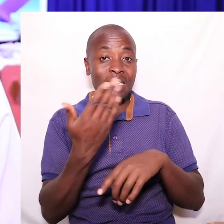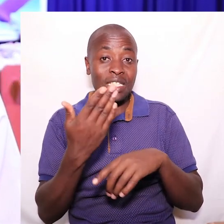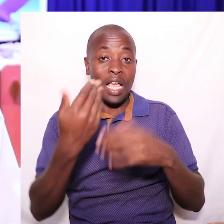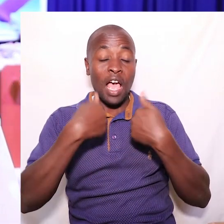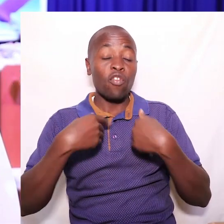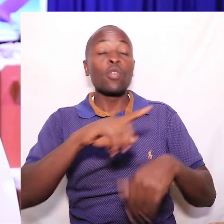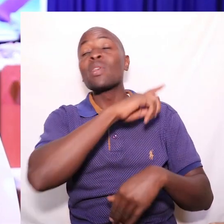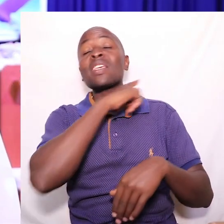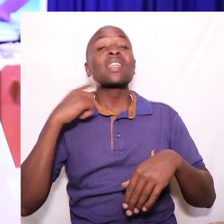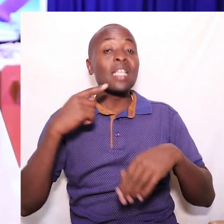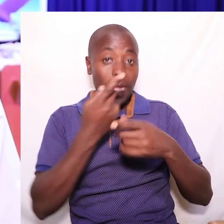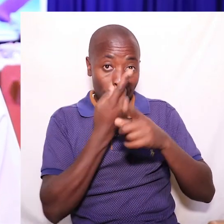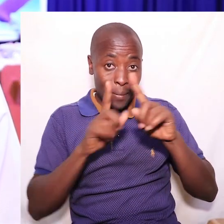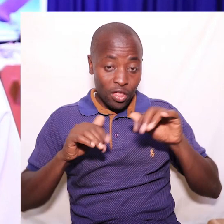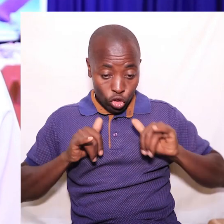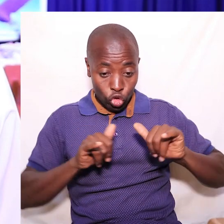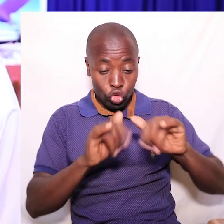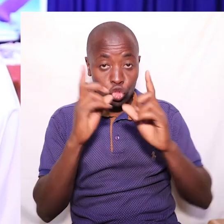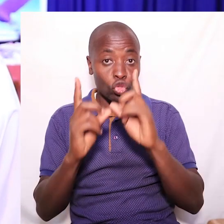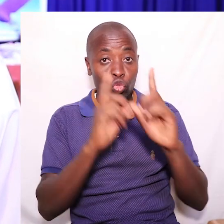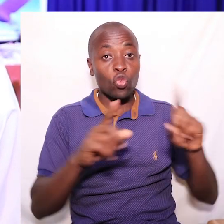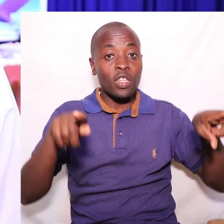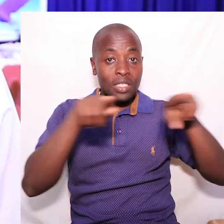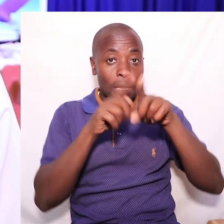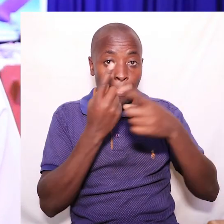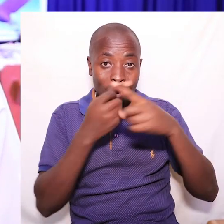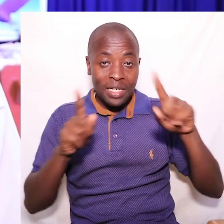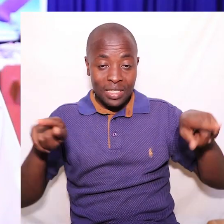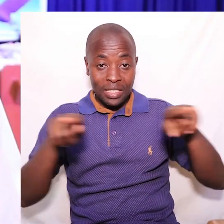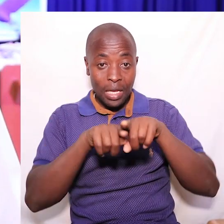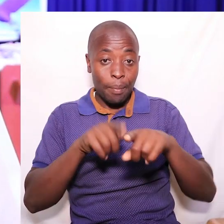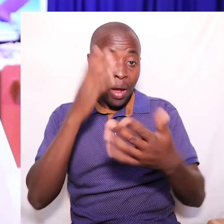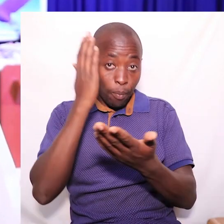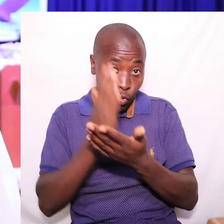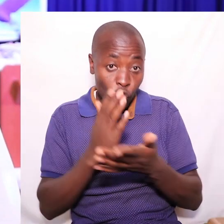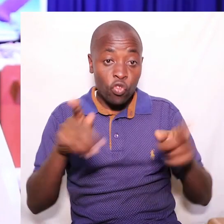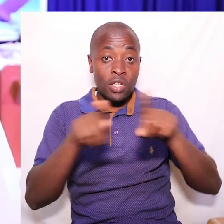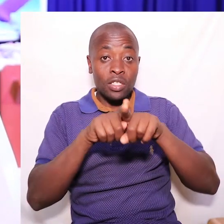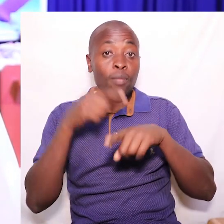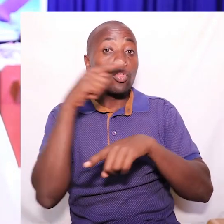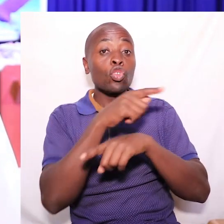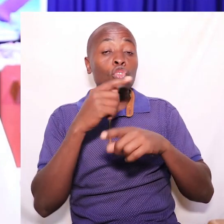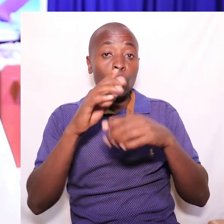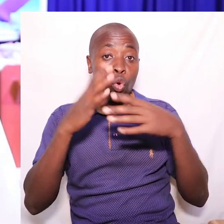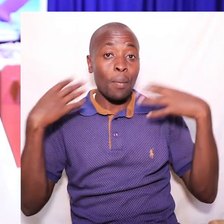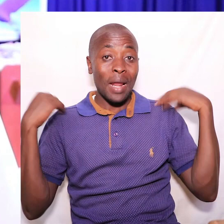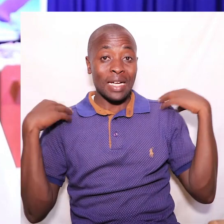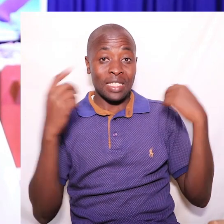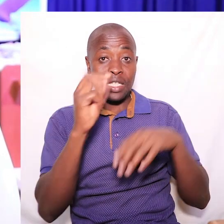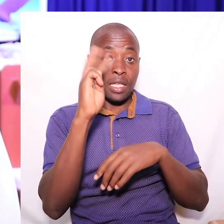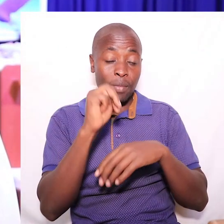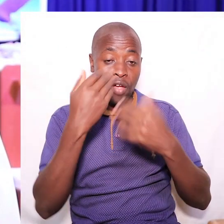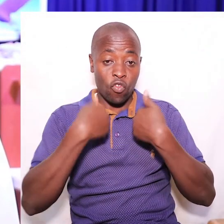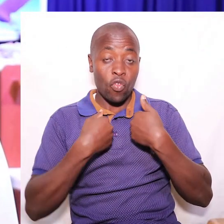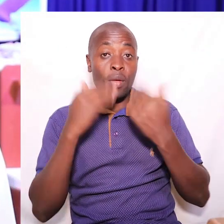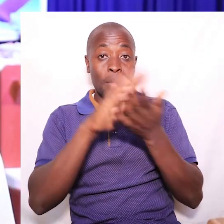only continue to do these very things, but they also approve those who practice them. Have we become